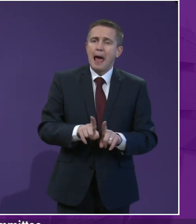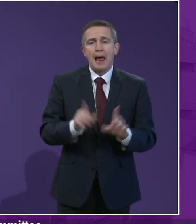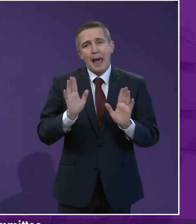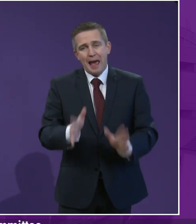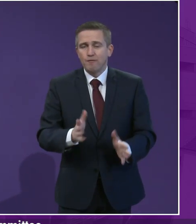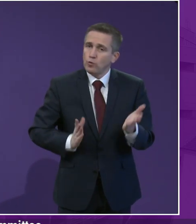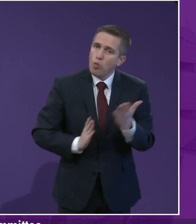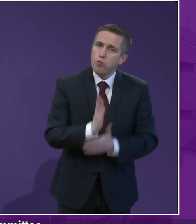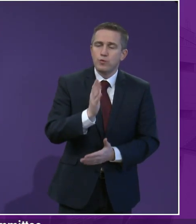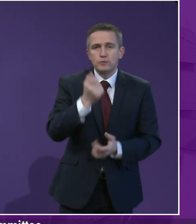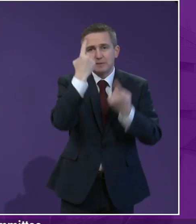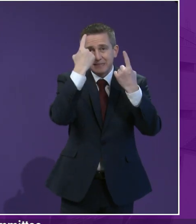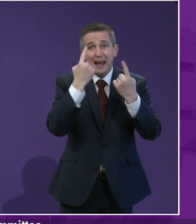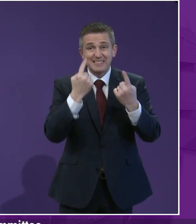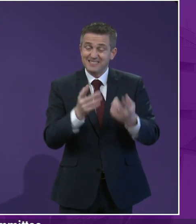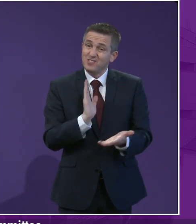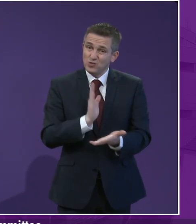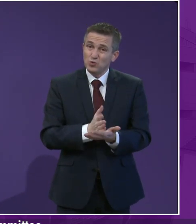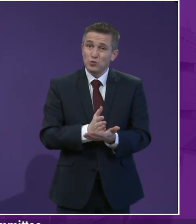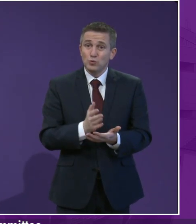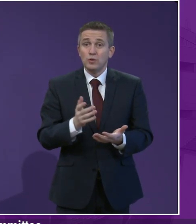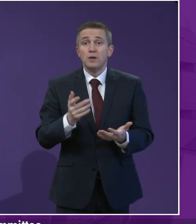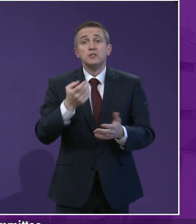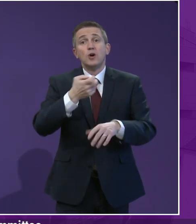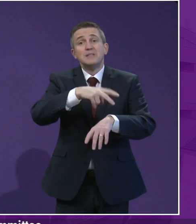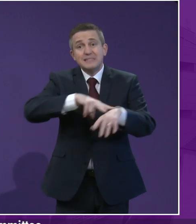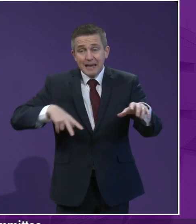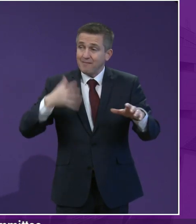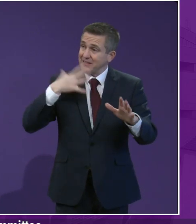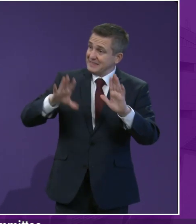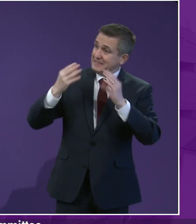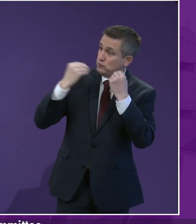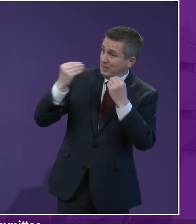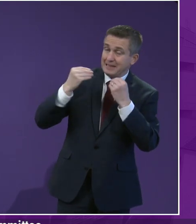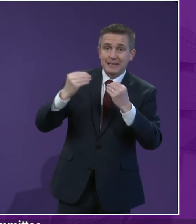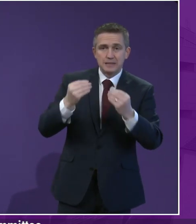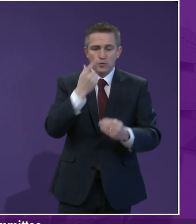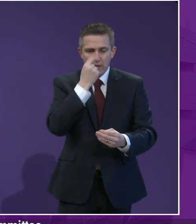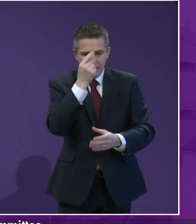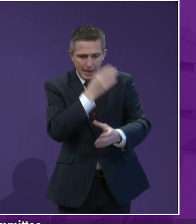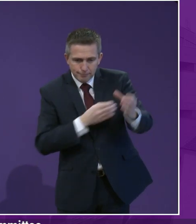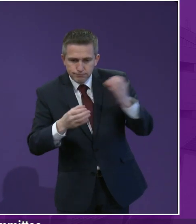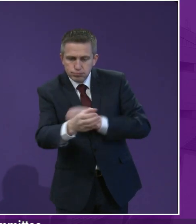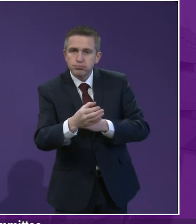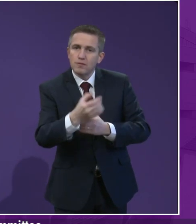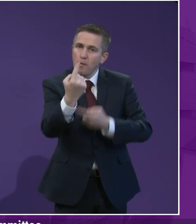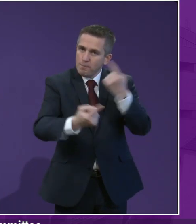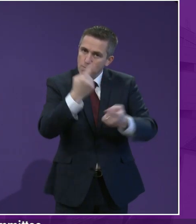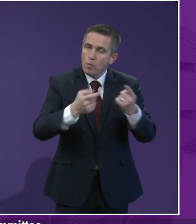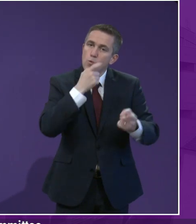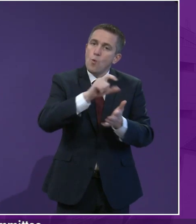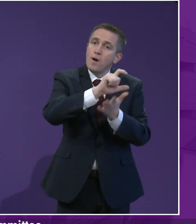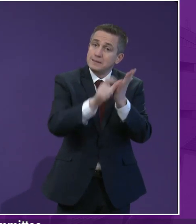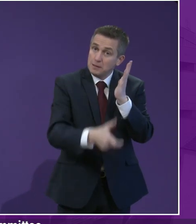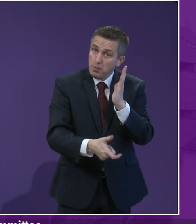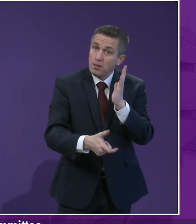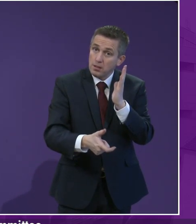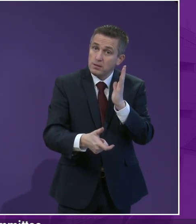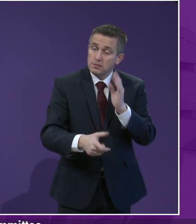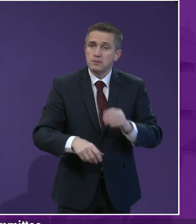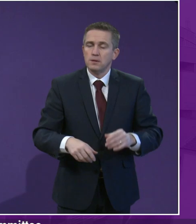know what childbirth is like until you've gone through it. You don't know what having cancer or being close to